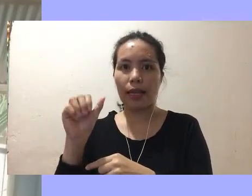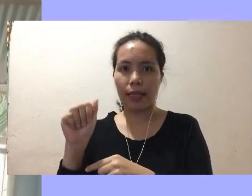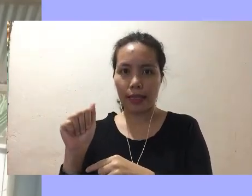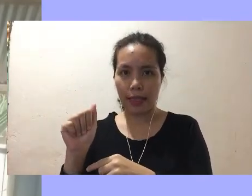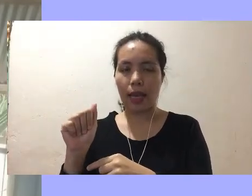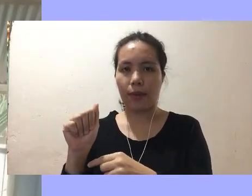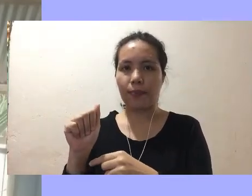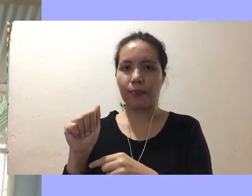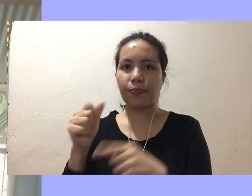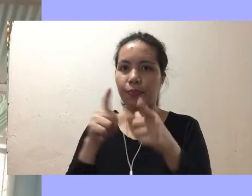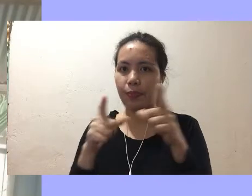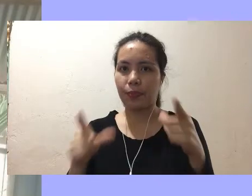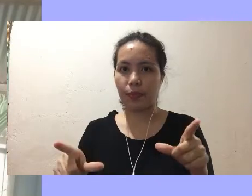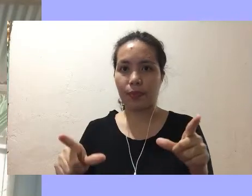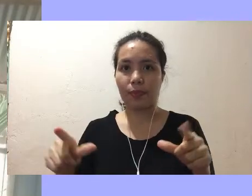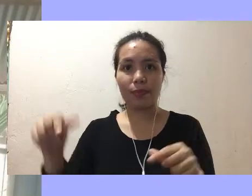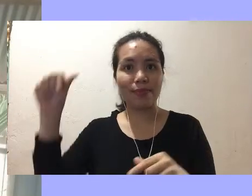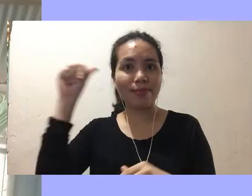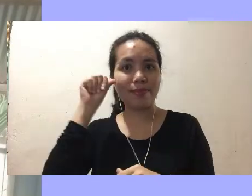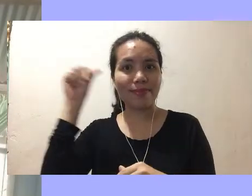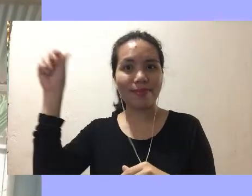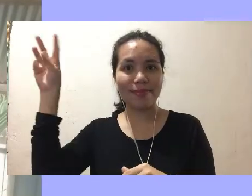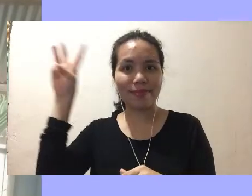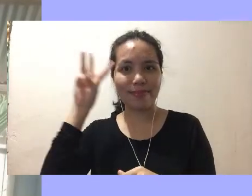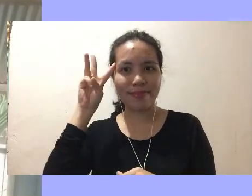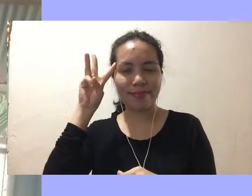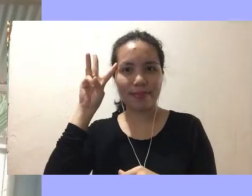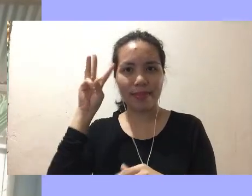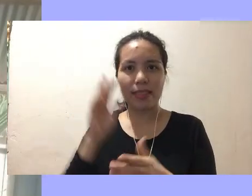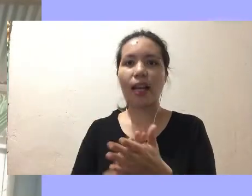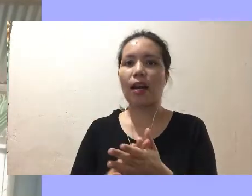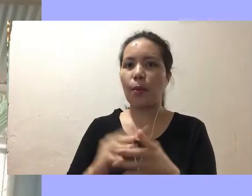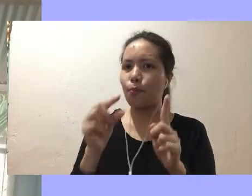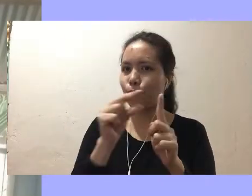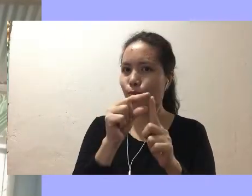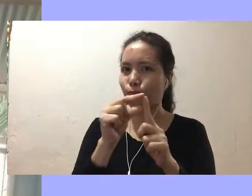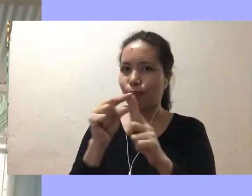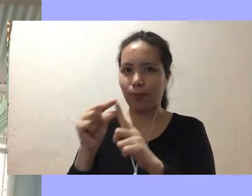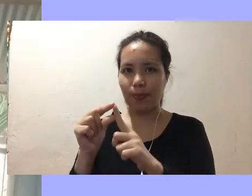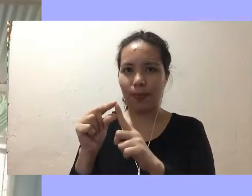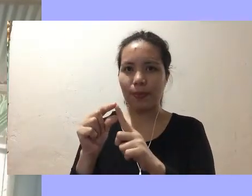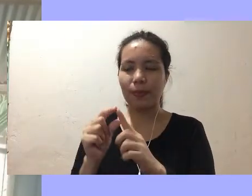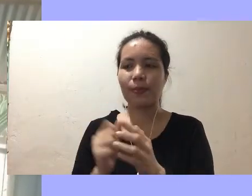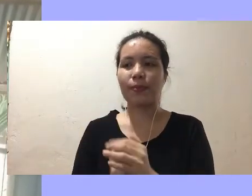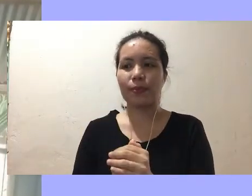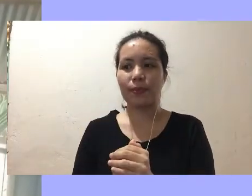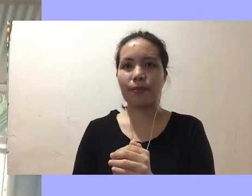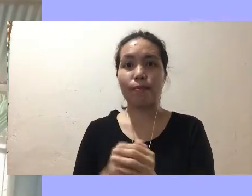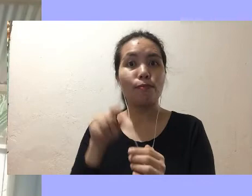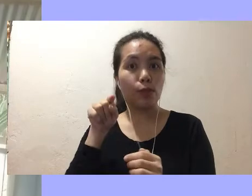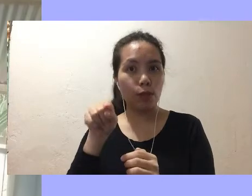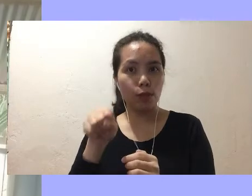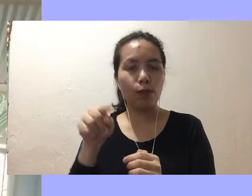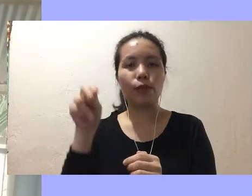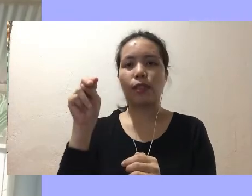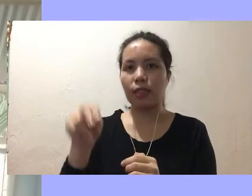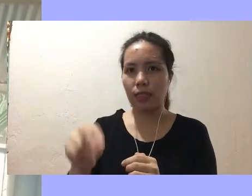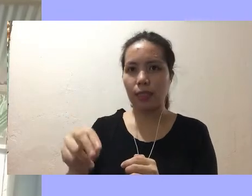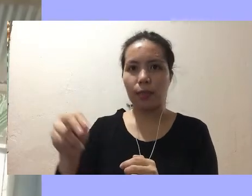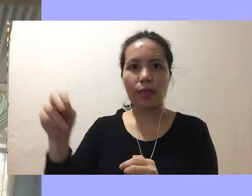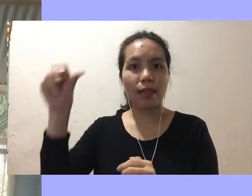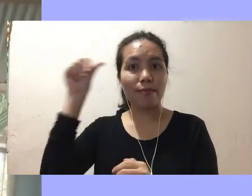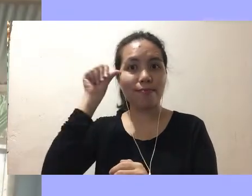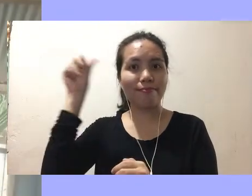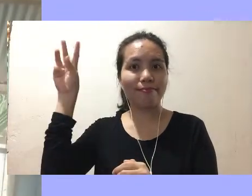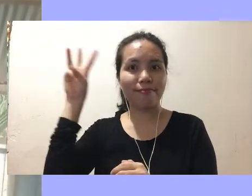meta-linguistic awareness and whether meta-linguistic awareness predicts vocabulary size. You have to be